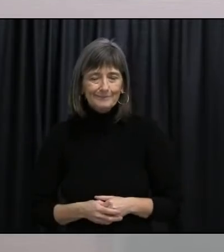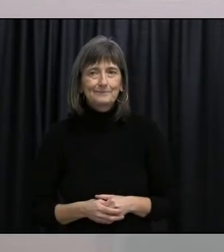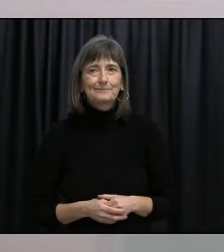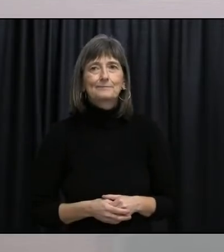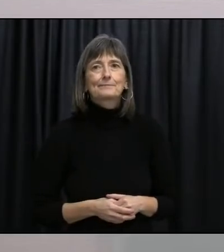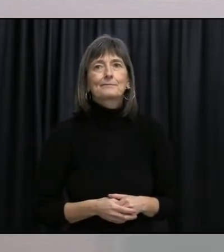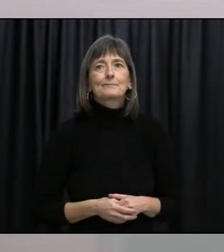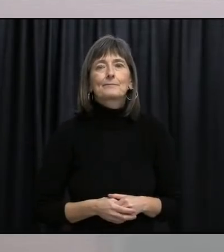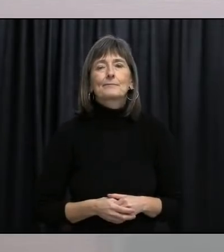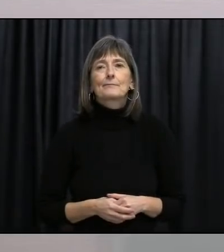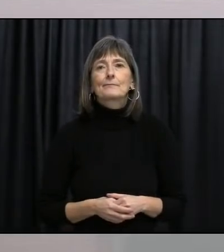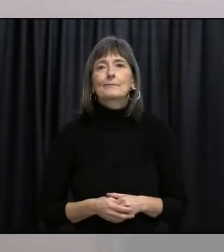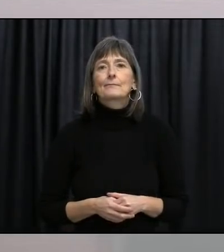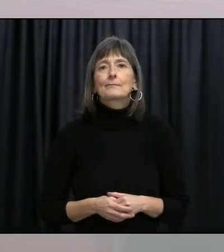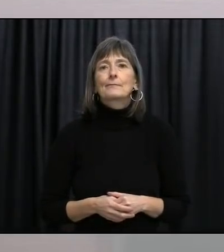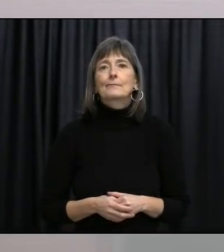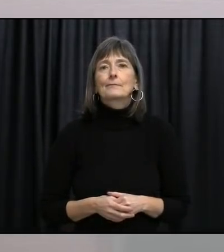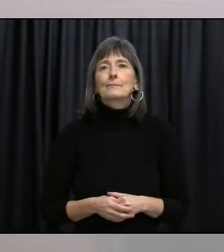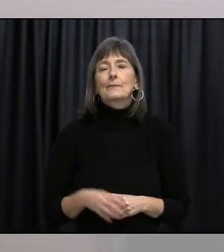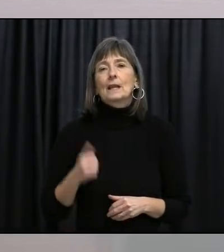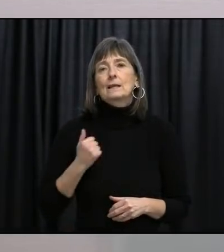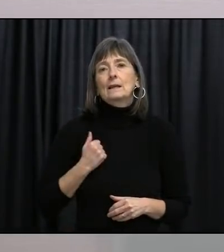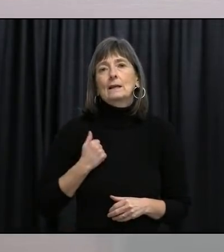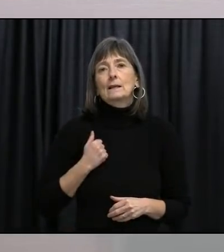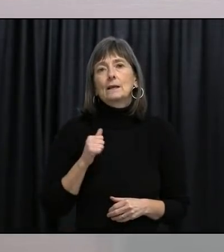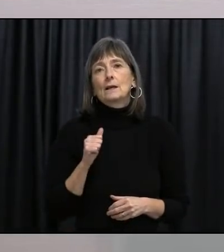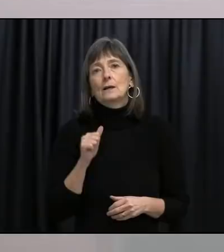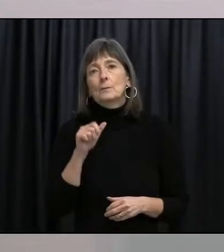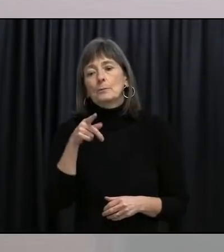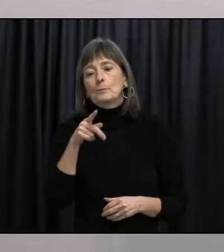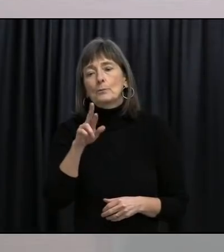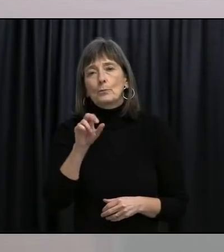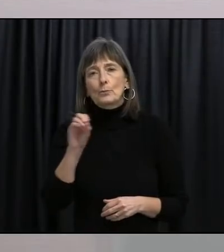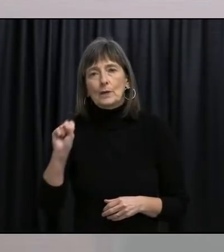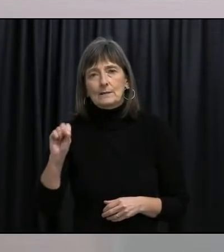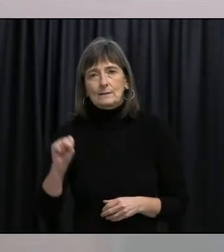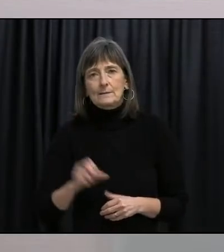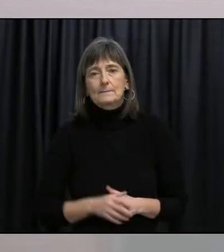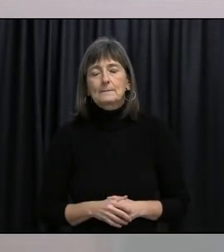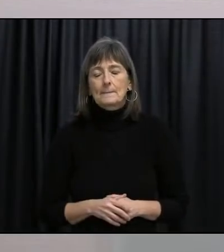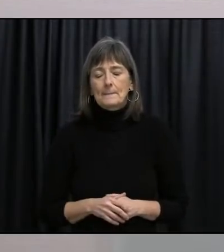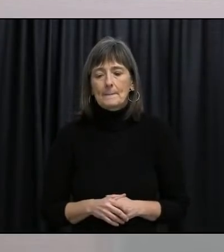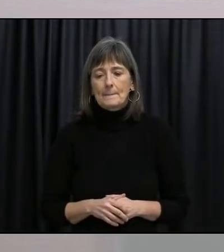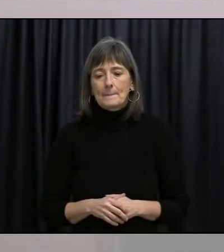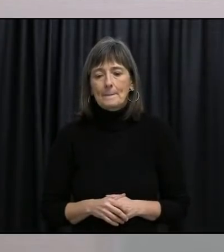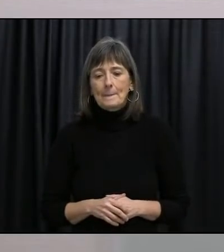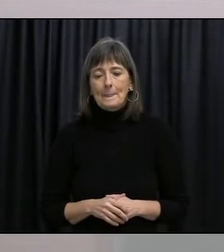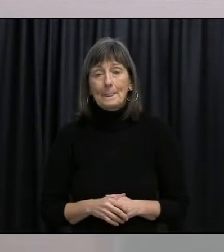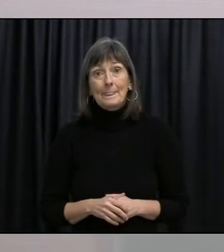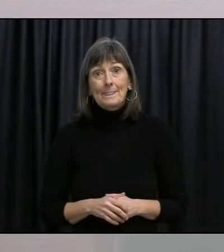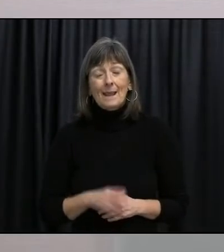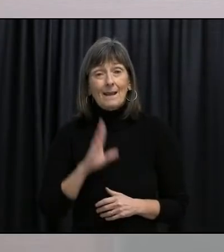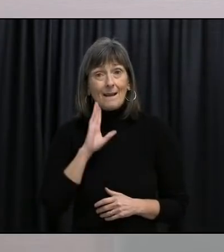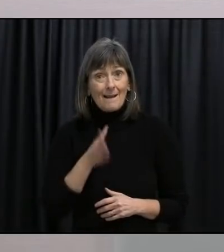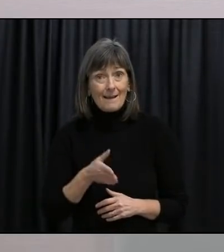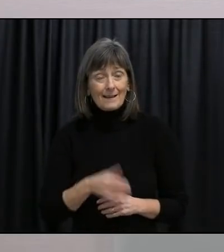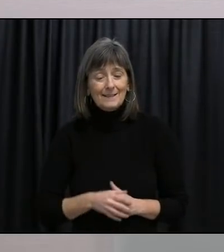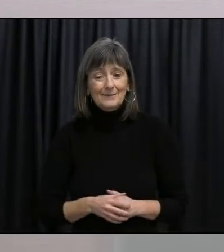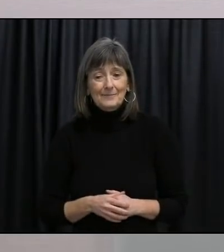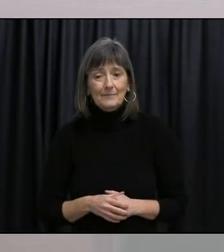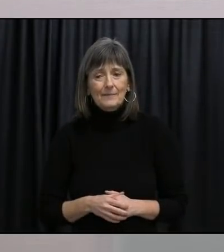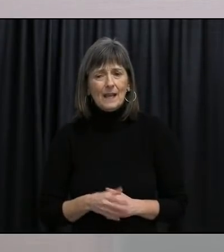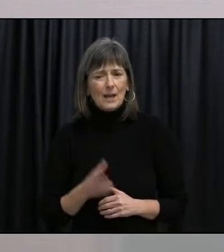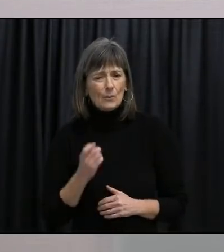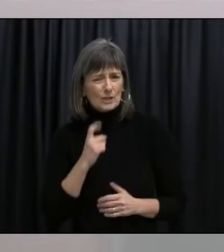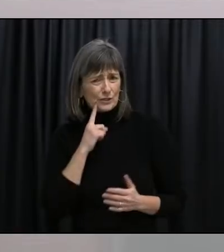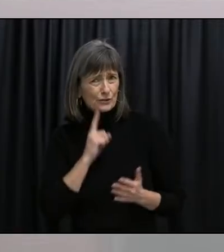Our next questions are for Sarah Smelly with the Canadian Press. Please go ahead. Hi there. I just want to check in.